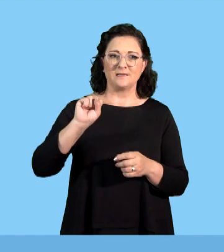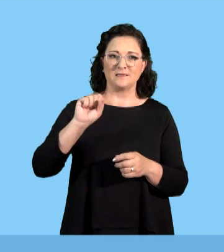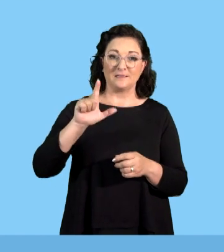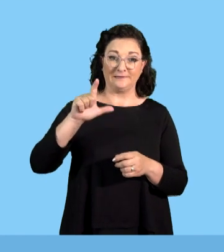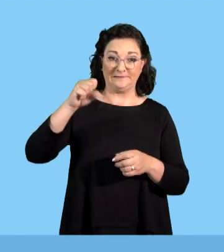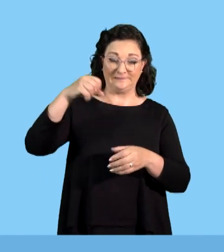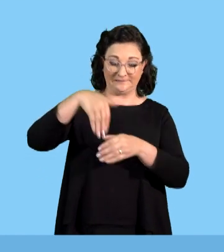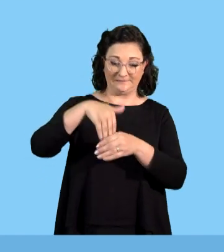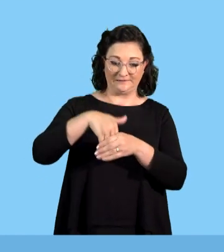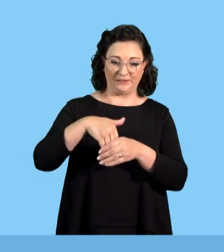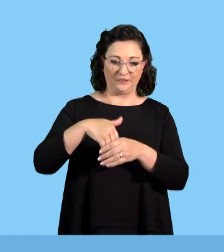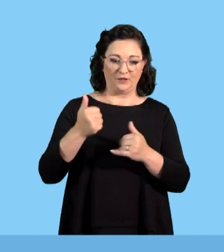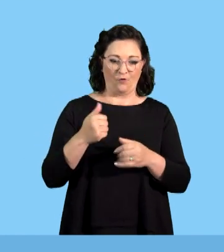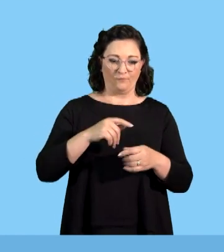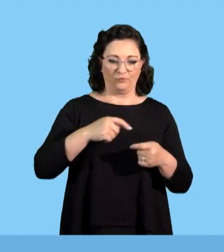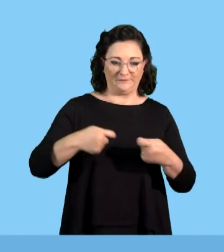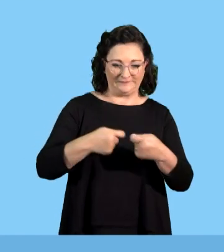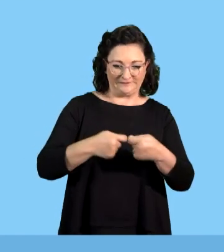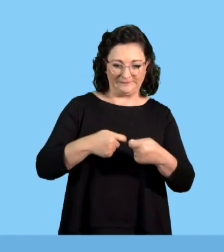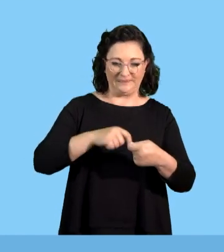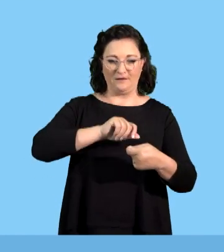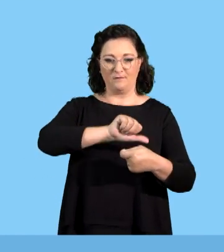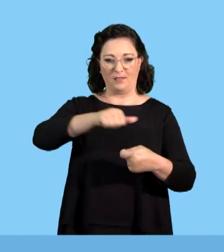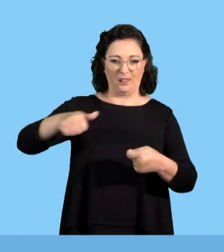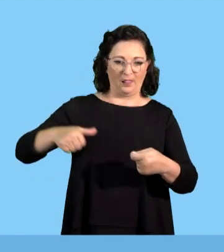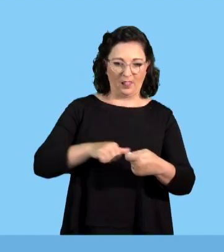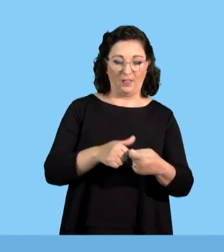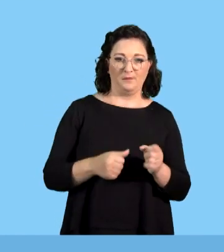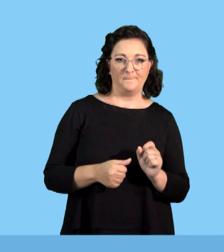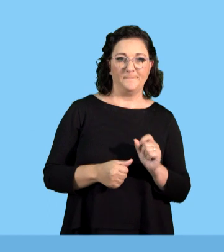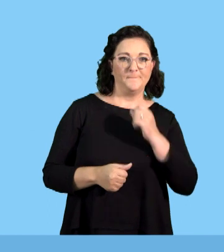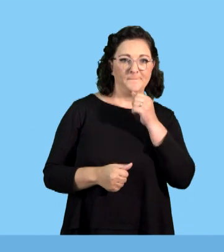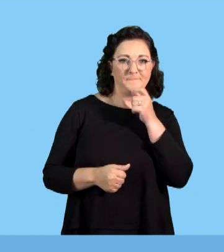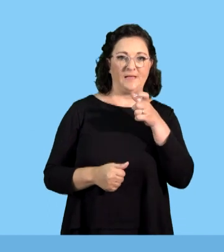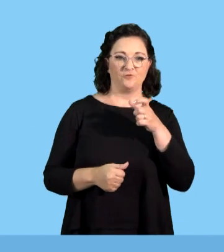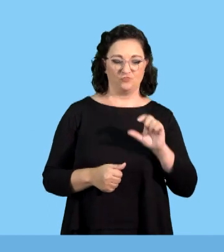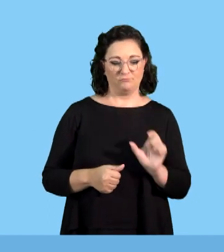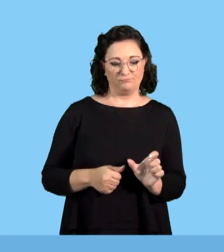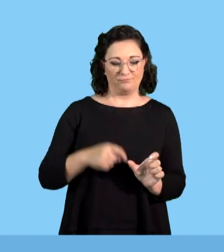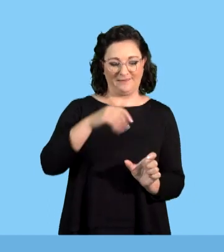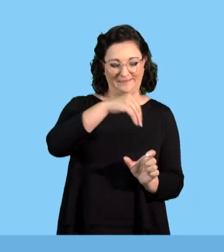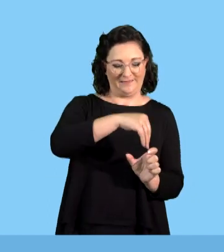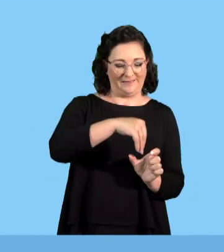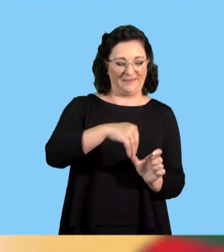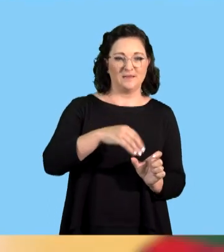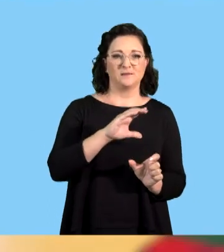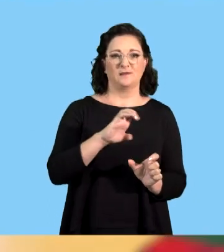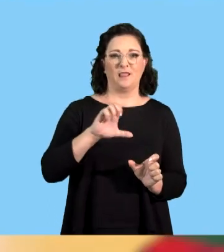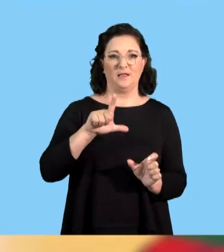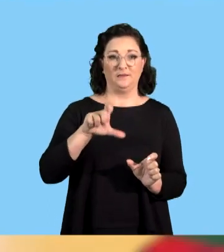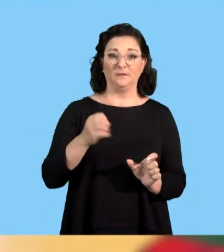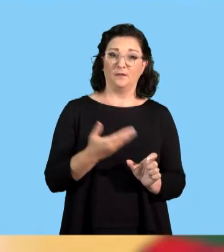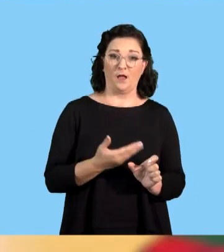energy for an electric circuit. So all the cells, either the battery, we know that a battery consists of cells, can